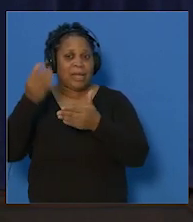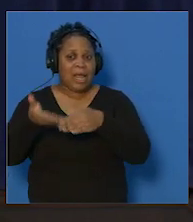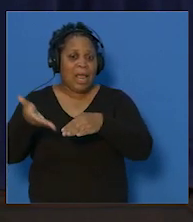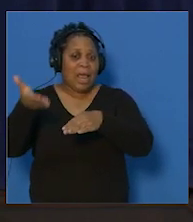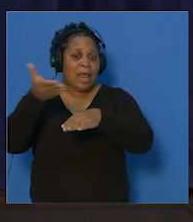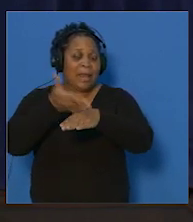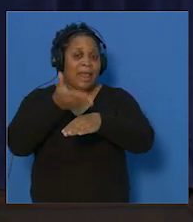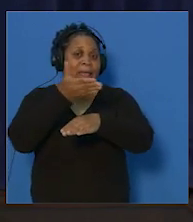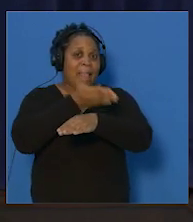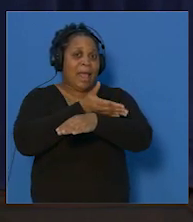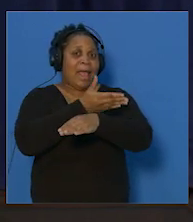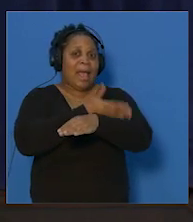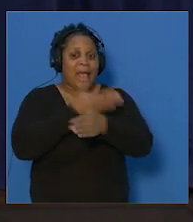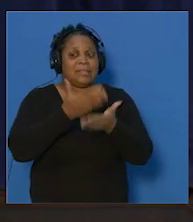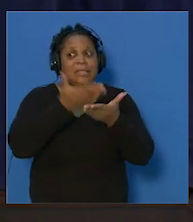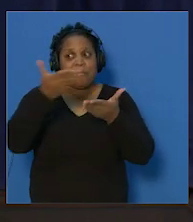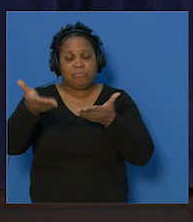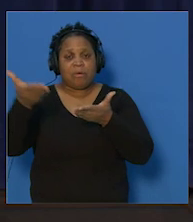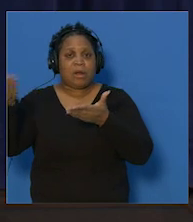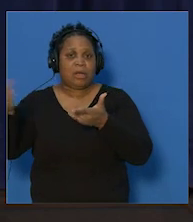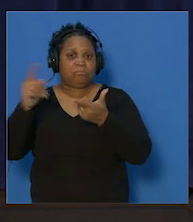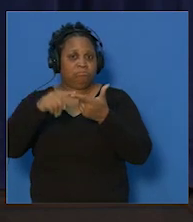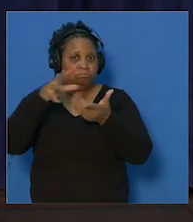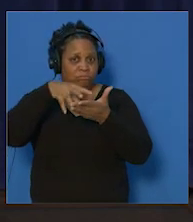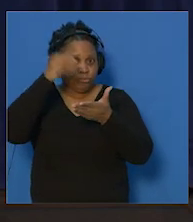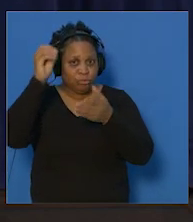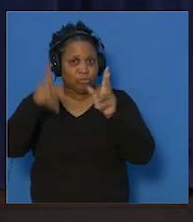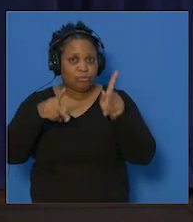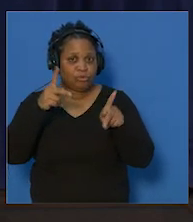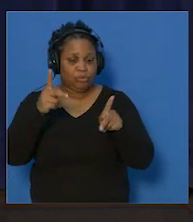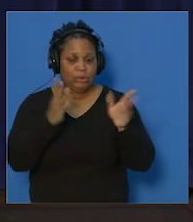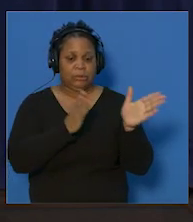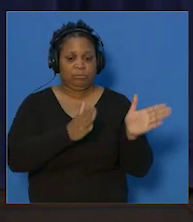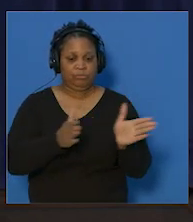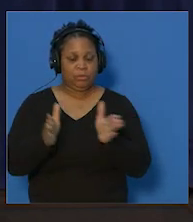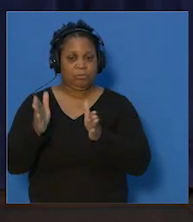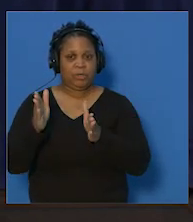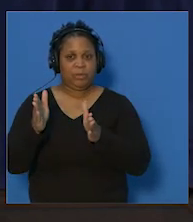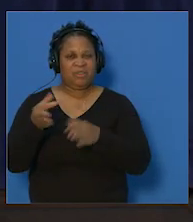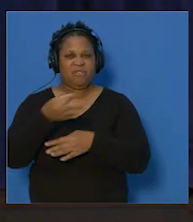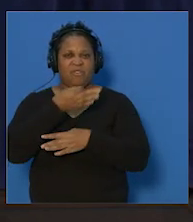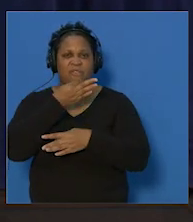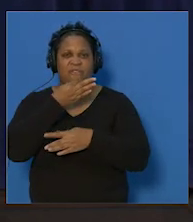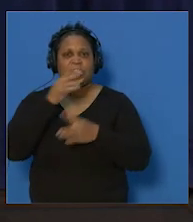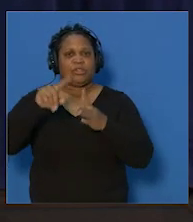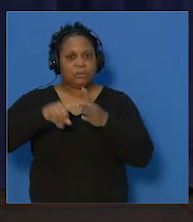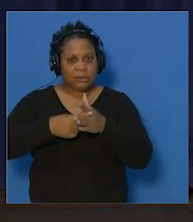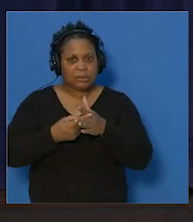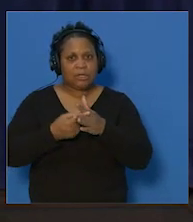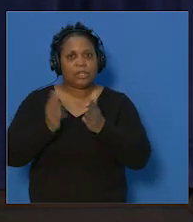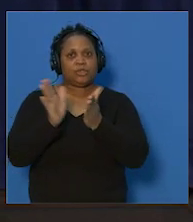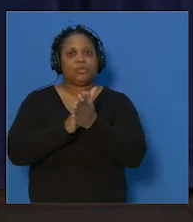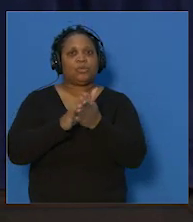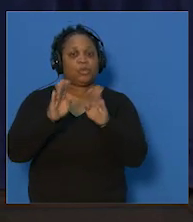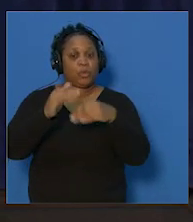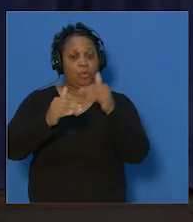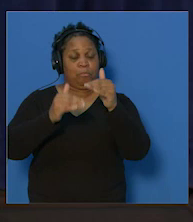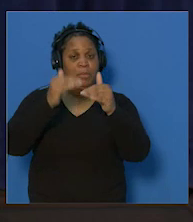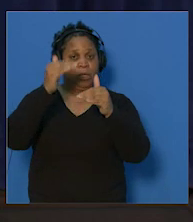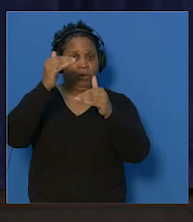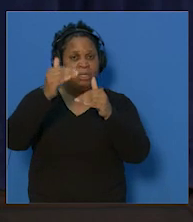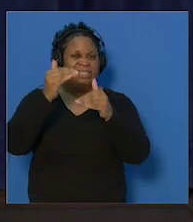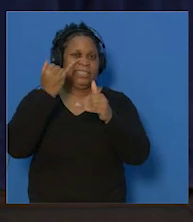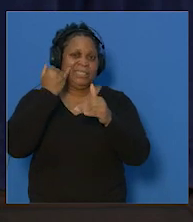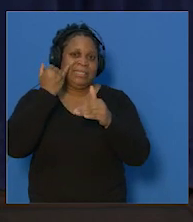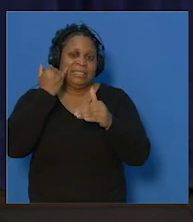that product to our students, as well as preparing for the eventual reopening of our school buildings. If it